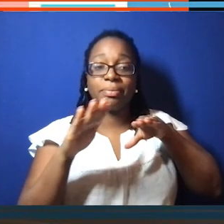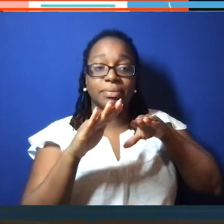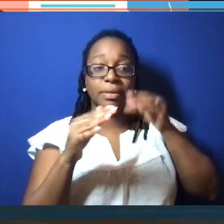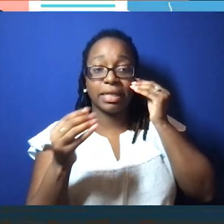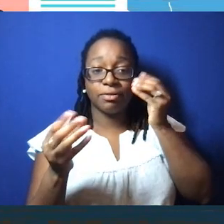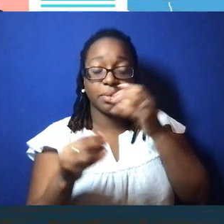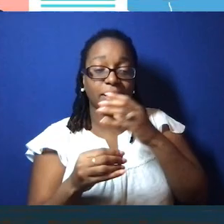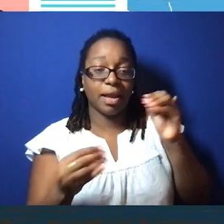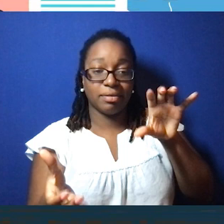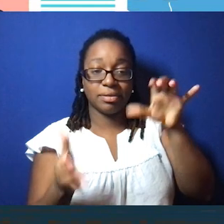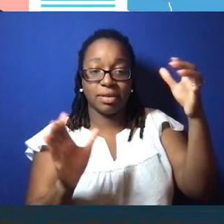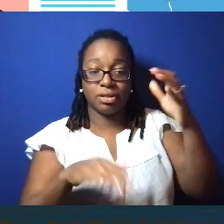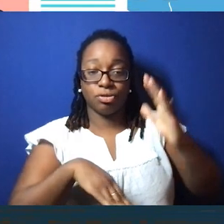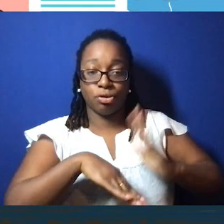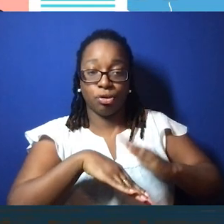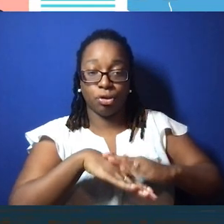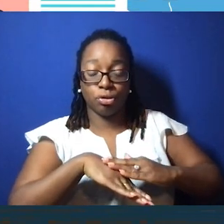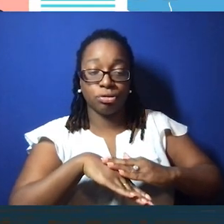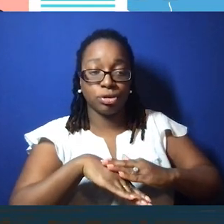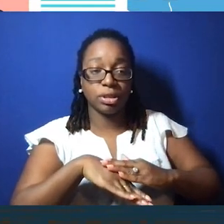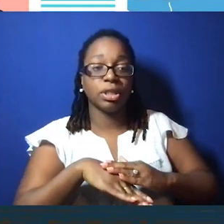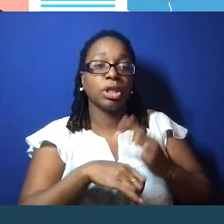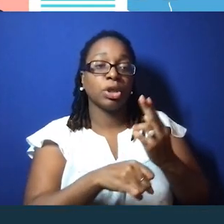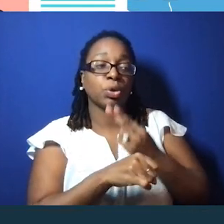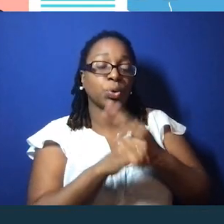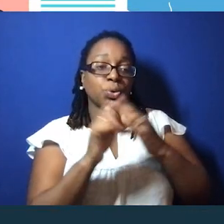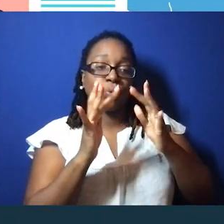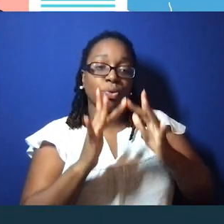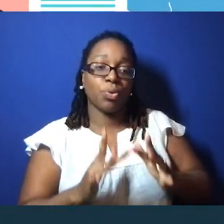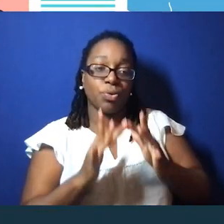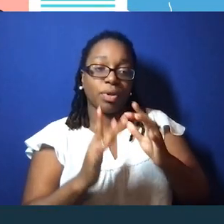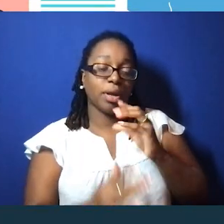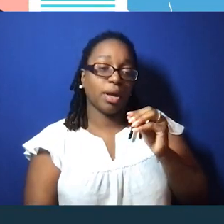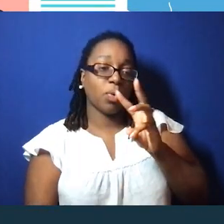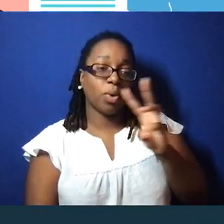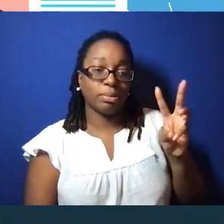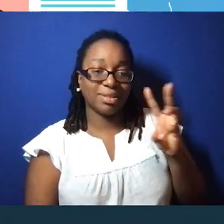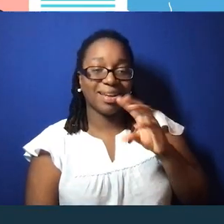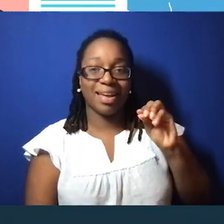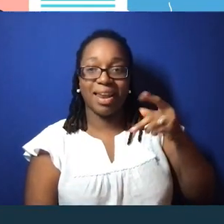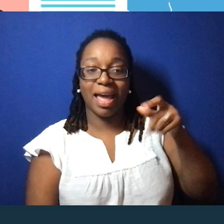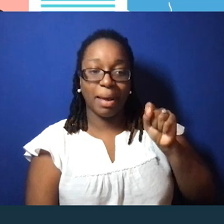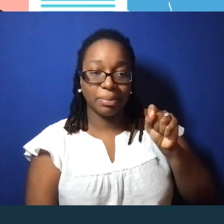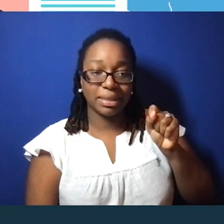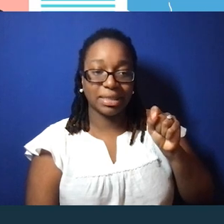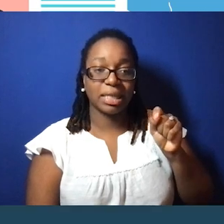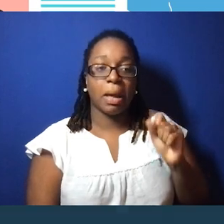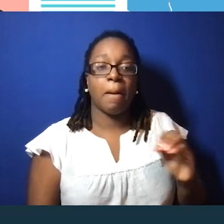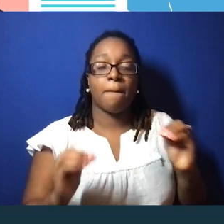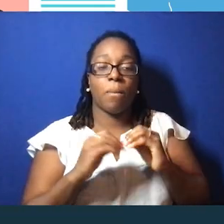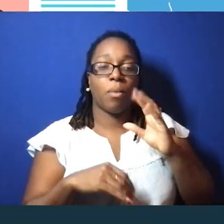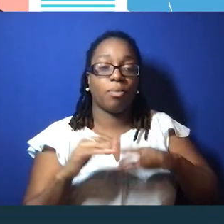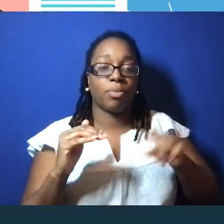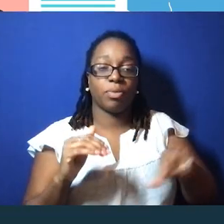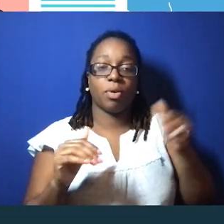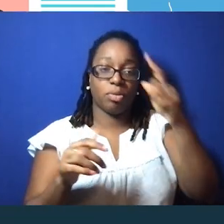Public information and disaster alerts and warnings use the internet, websites, and apps